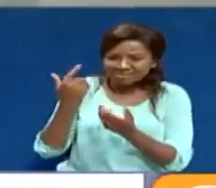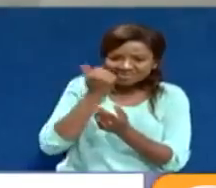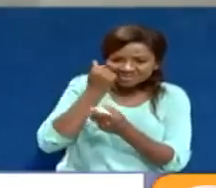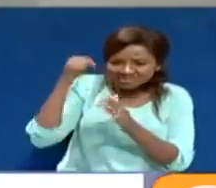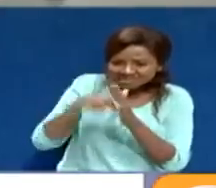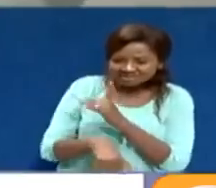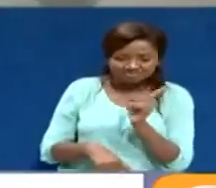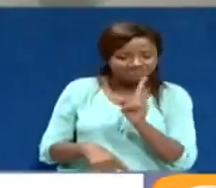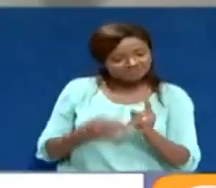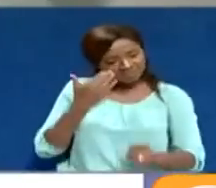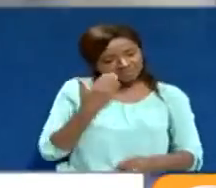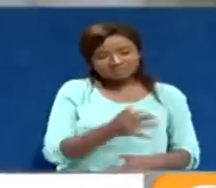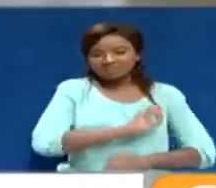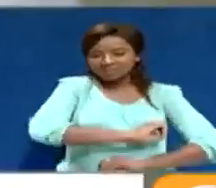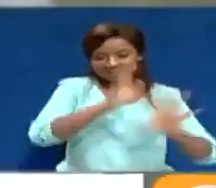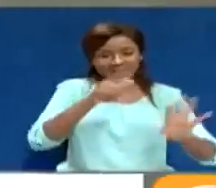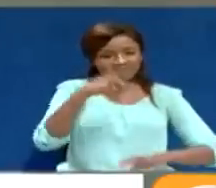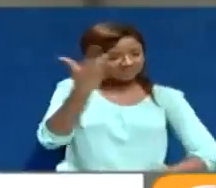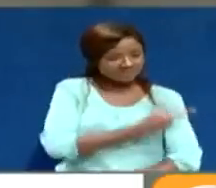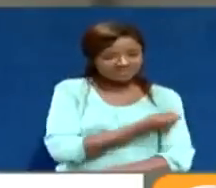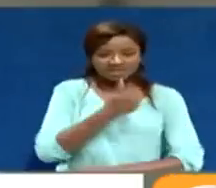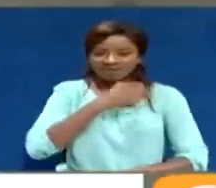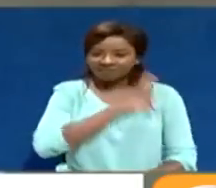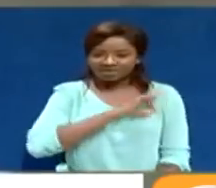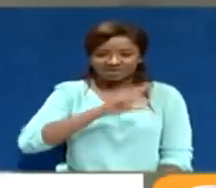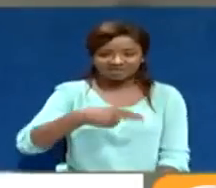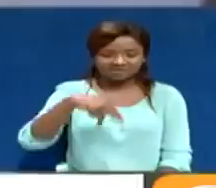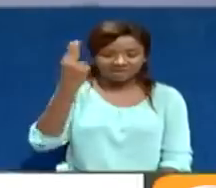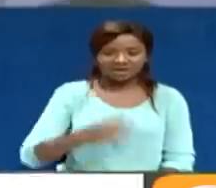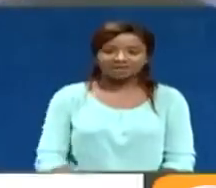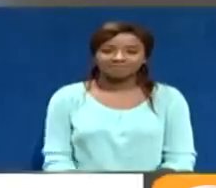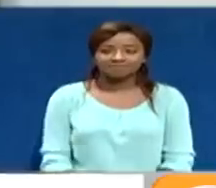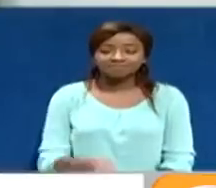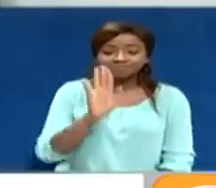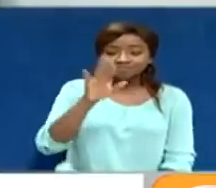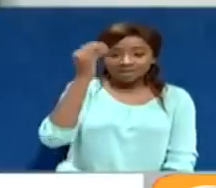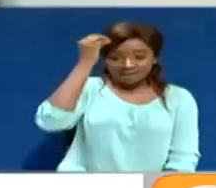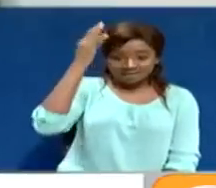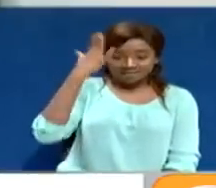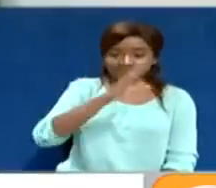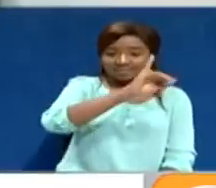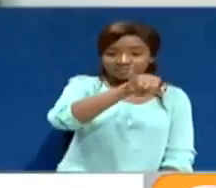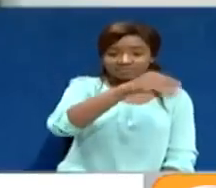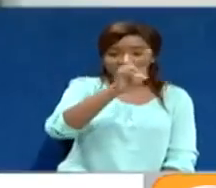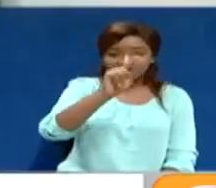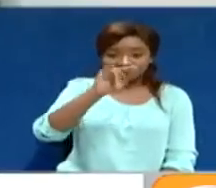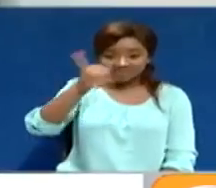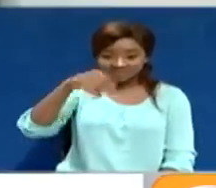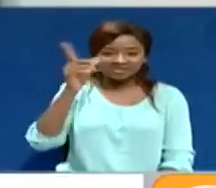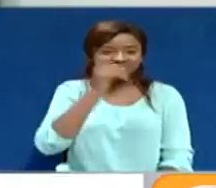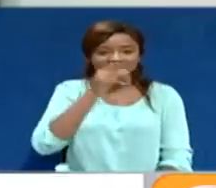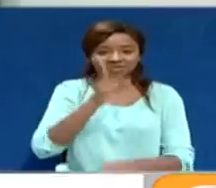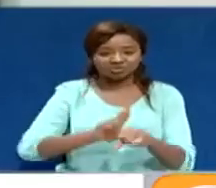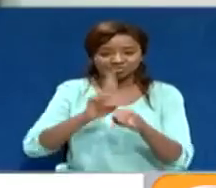the benefits are still way greater than any potential risk. Remember, Johnson & Johnson is already in use in South